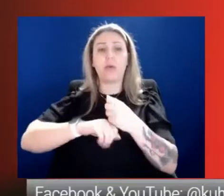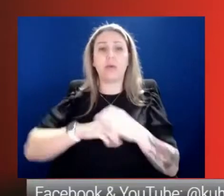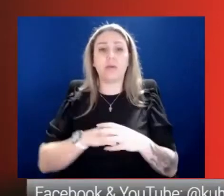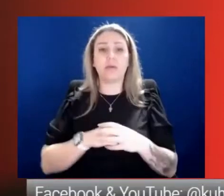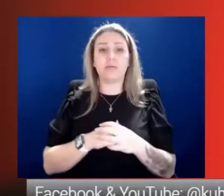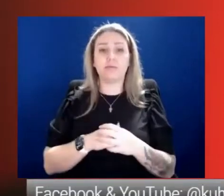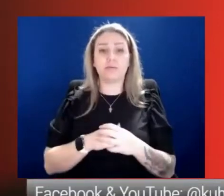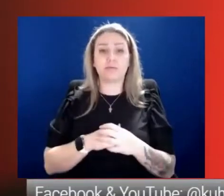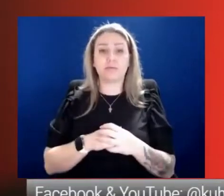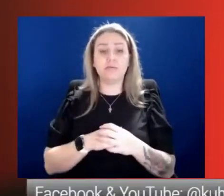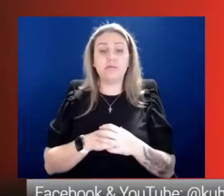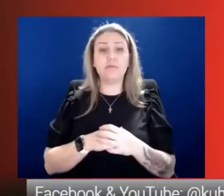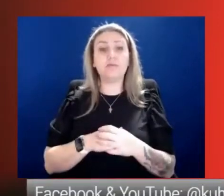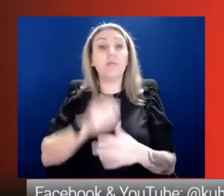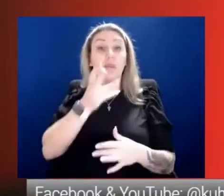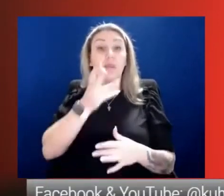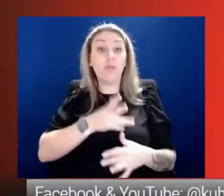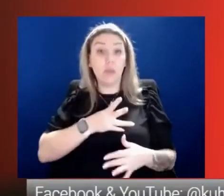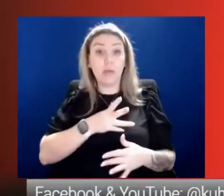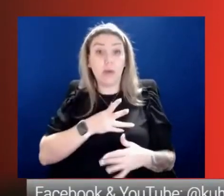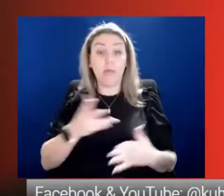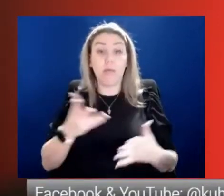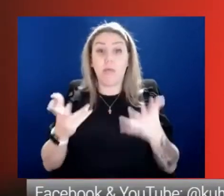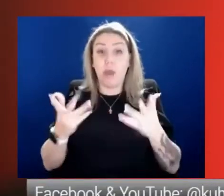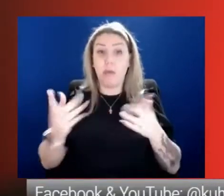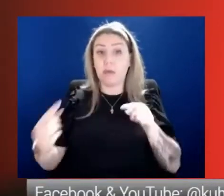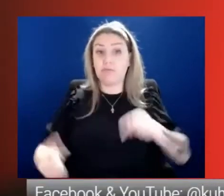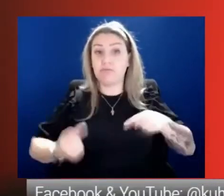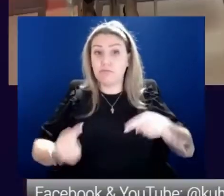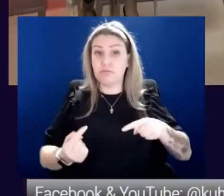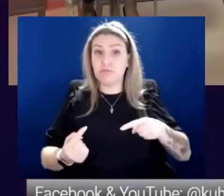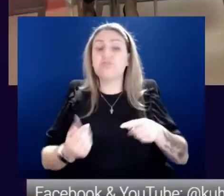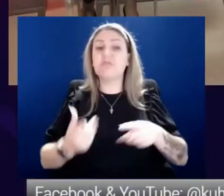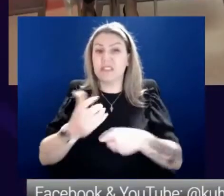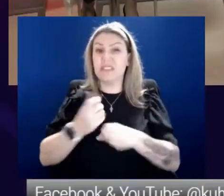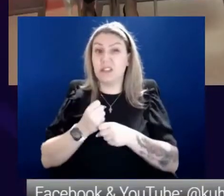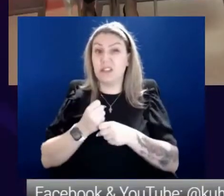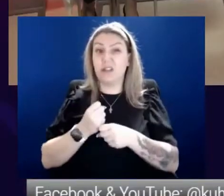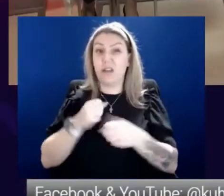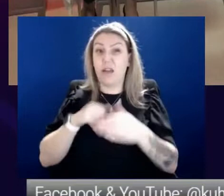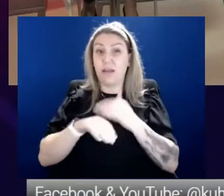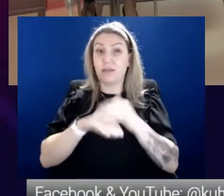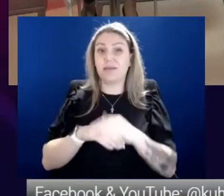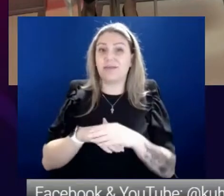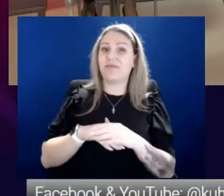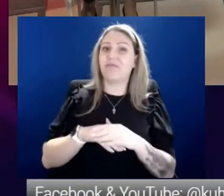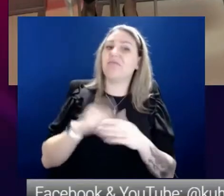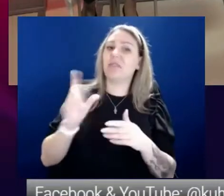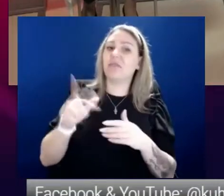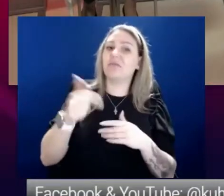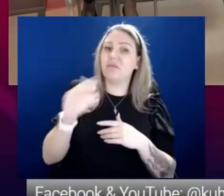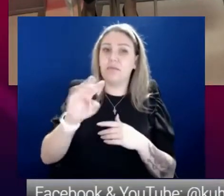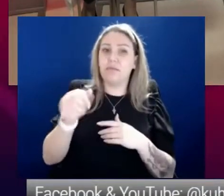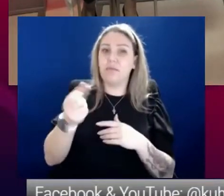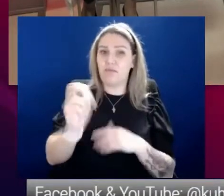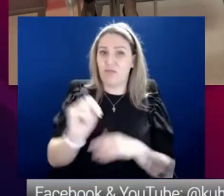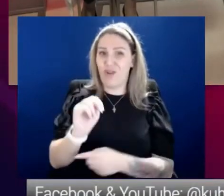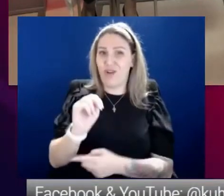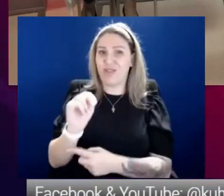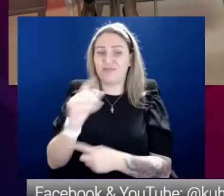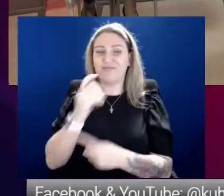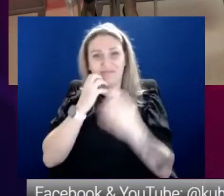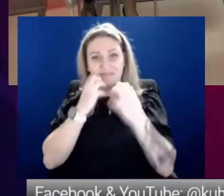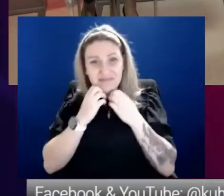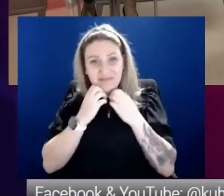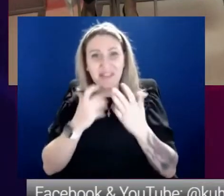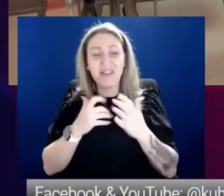women may have had some difficulty receiving. I want to talk to Morgan. Morgan, you are so passionate about